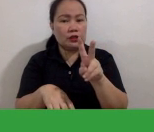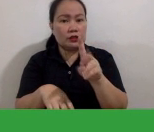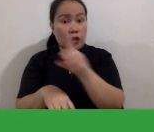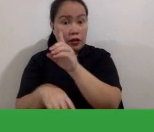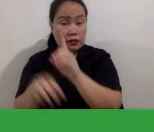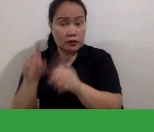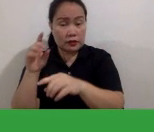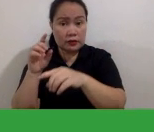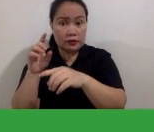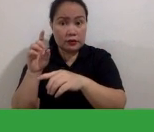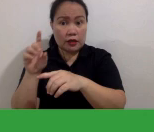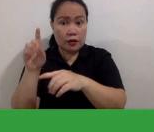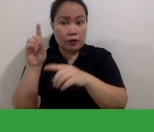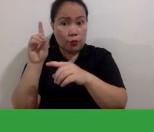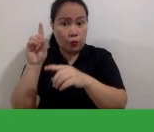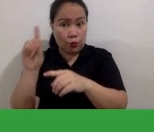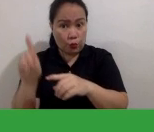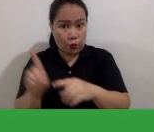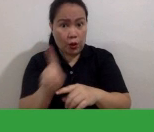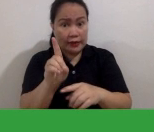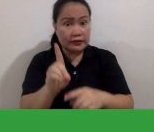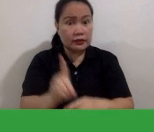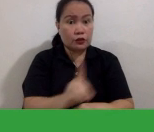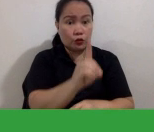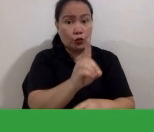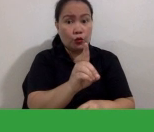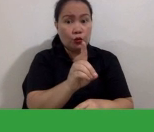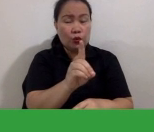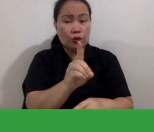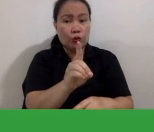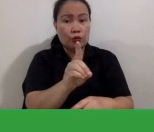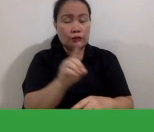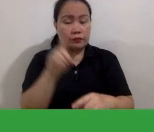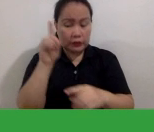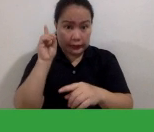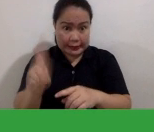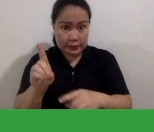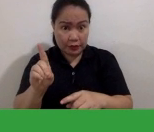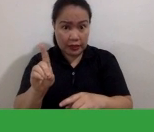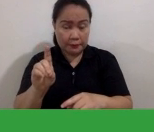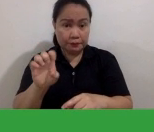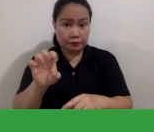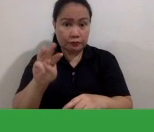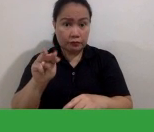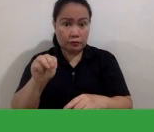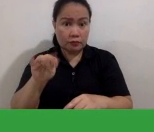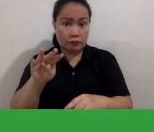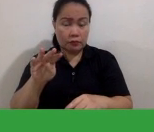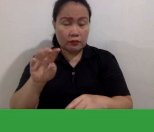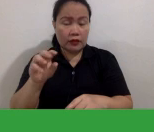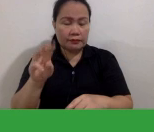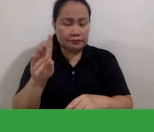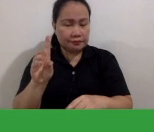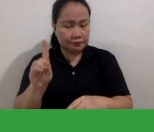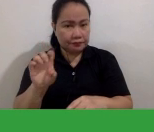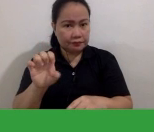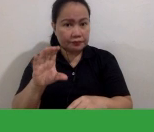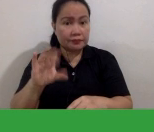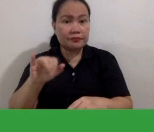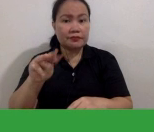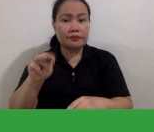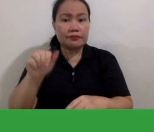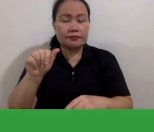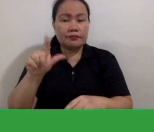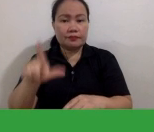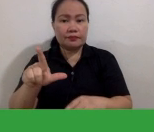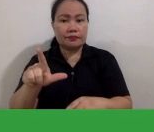thousands times 100. So that is 1, 2. So yung decimal point natin nalipat siya dito sa gitna ni